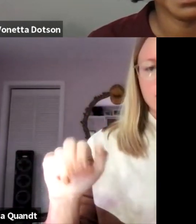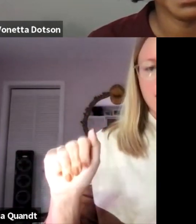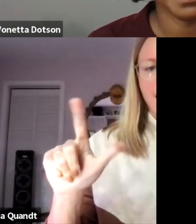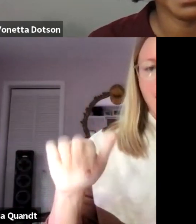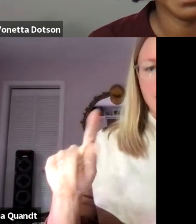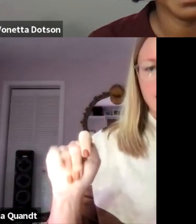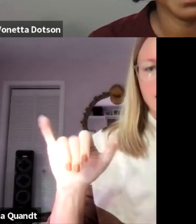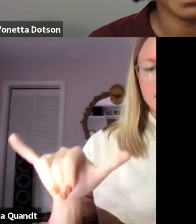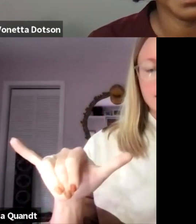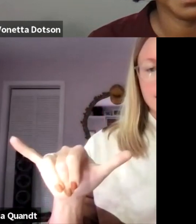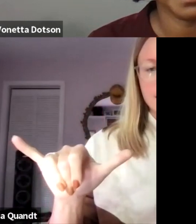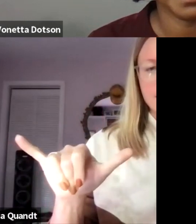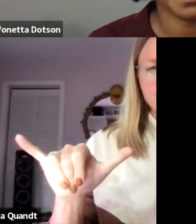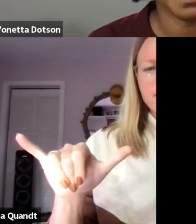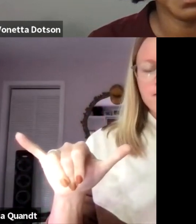intersectionality,